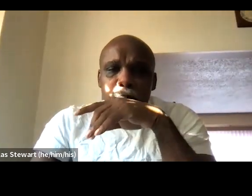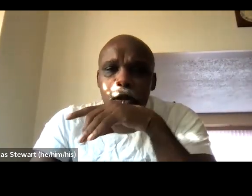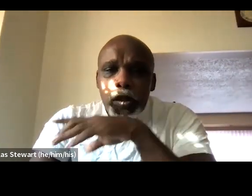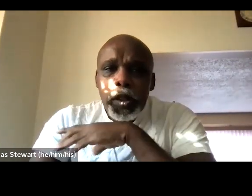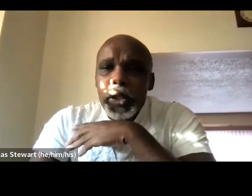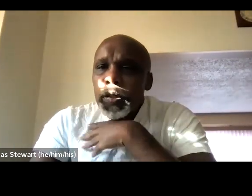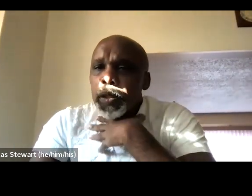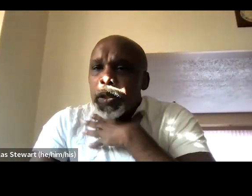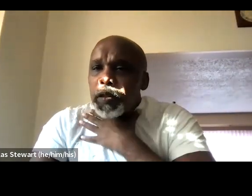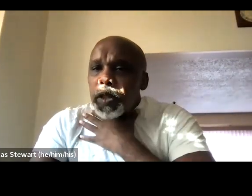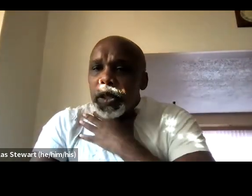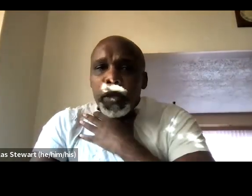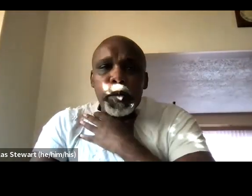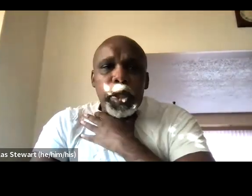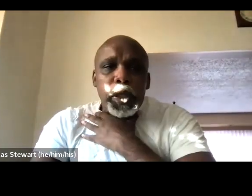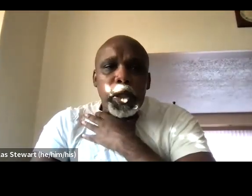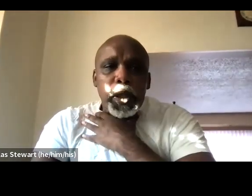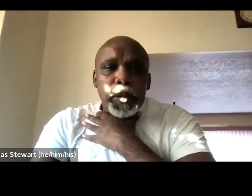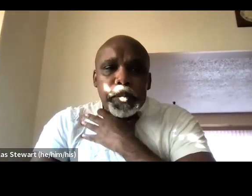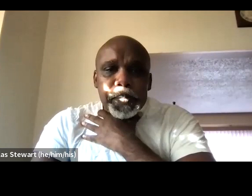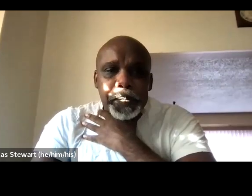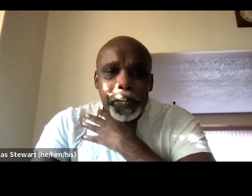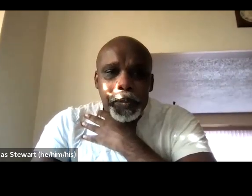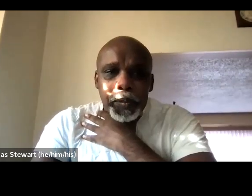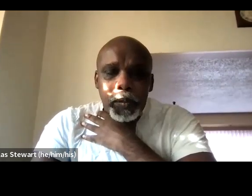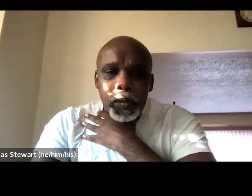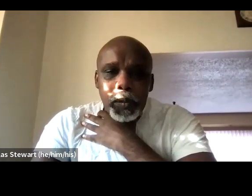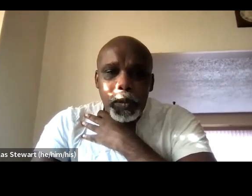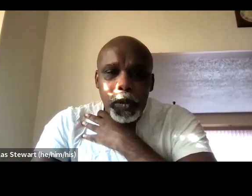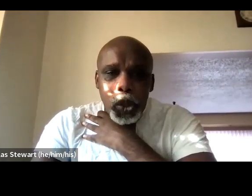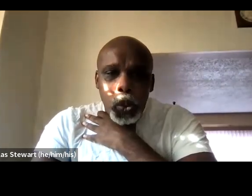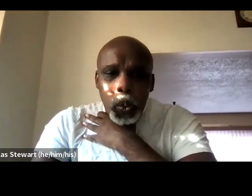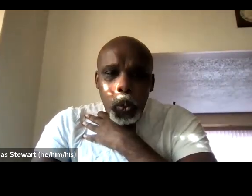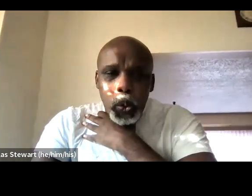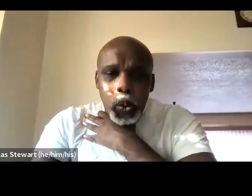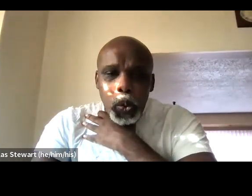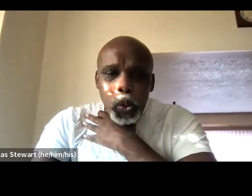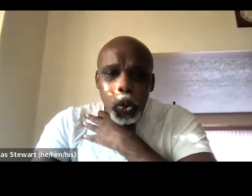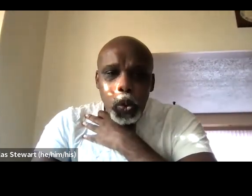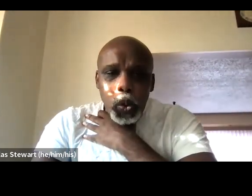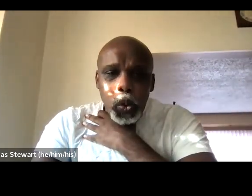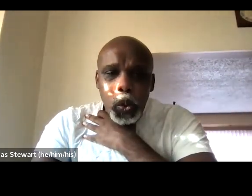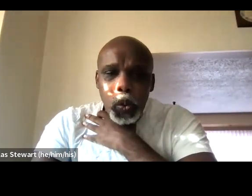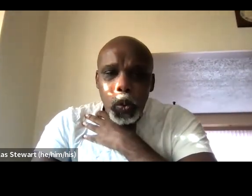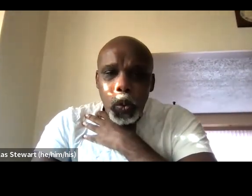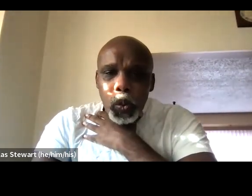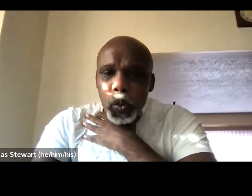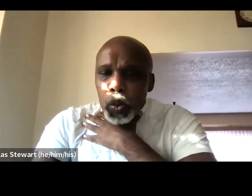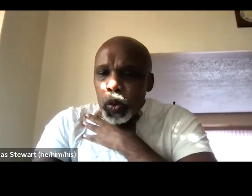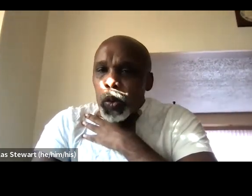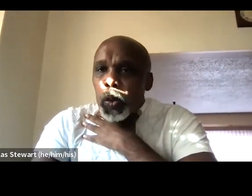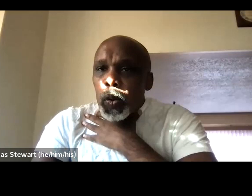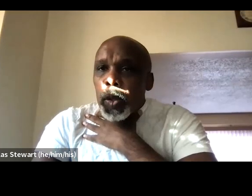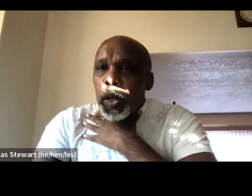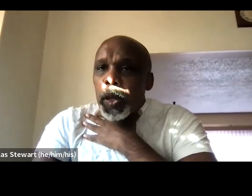Let's see if this is not open. Douglas, should I broadcast about 2 minutes